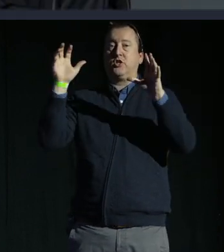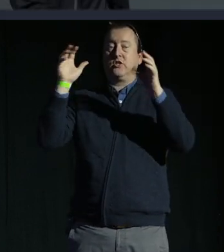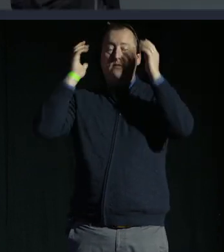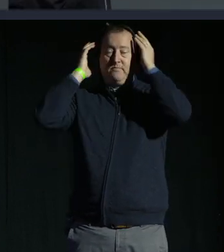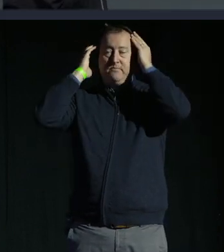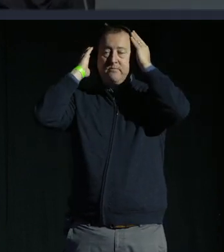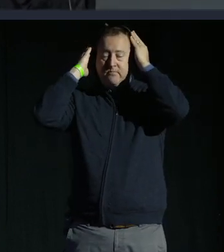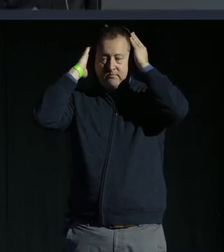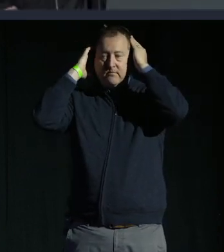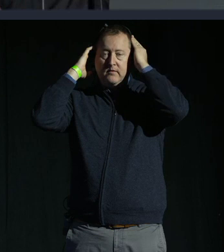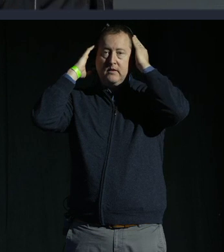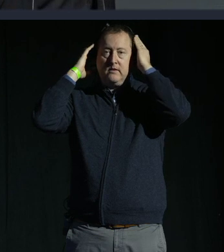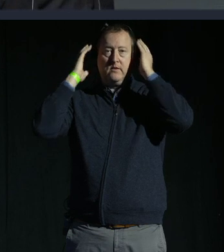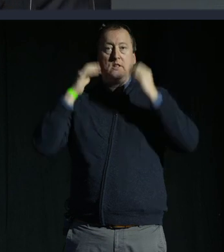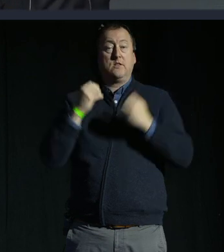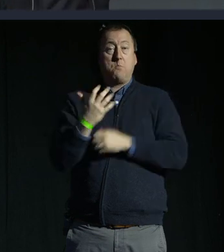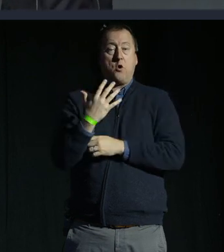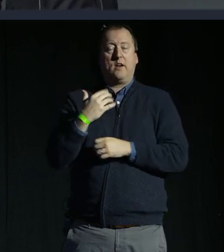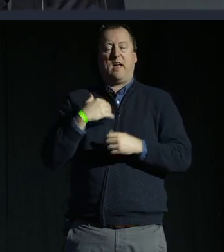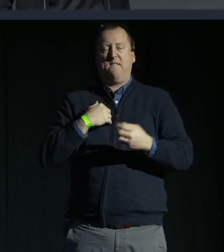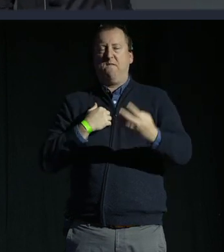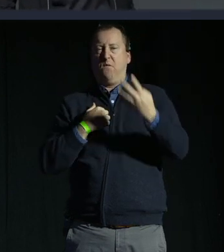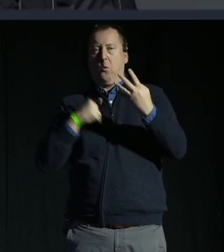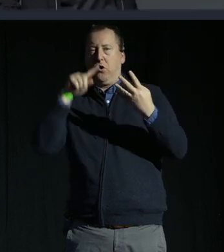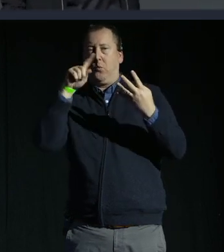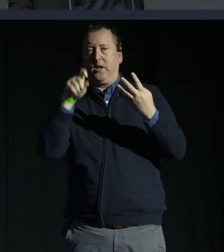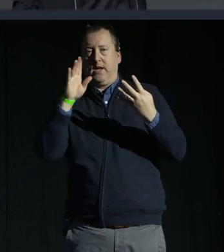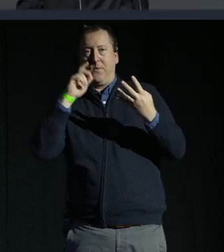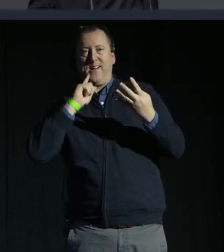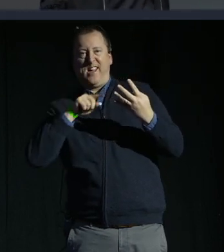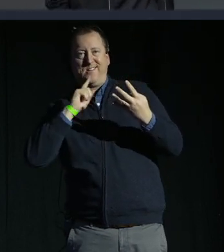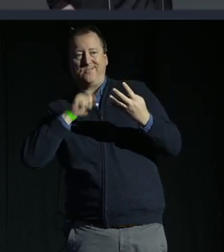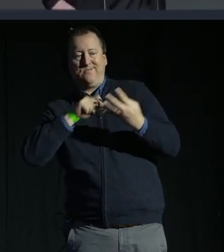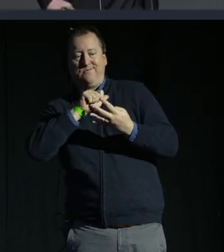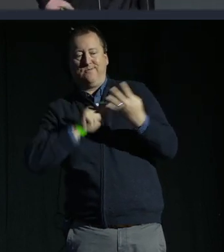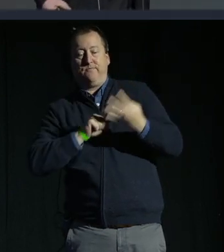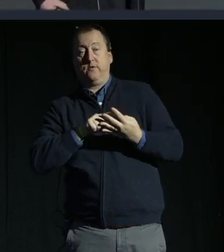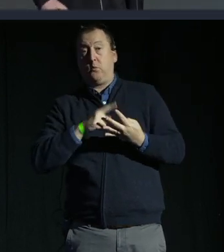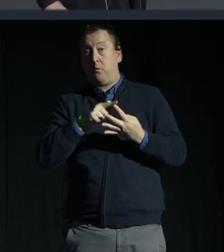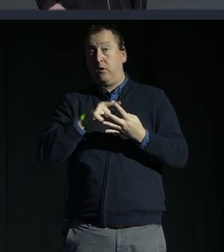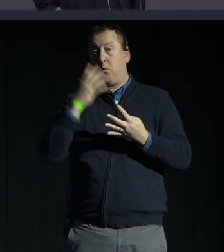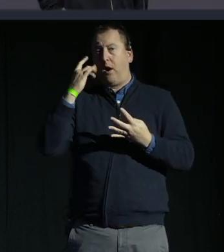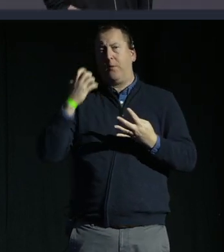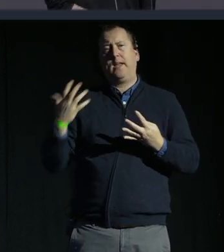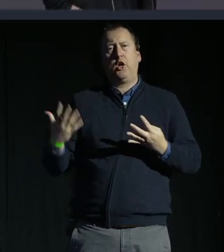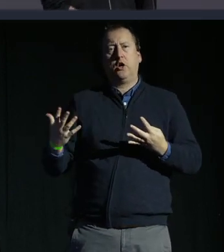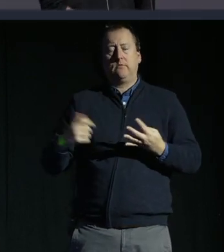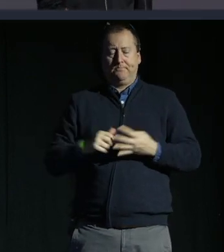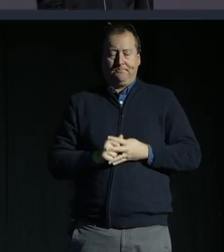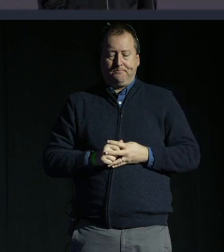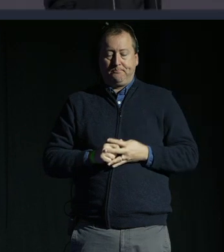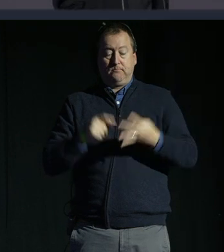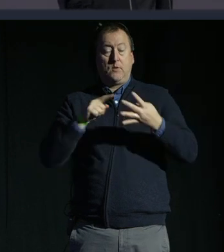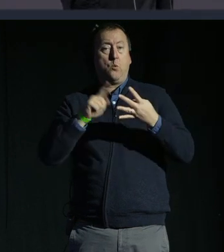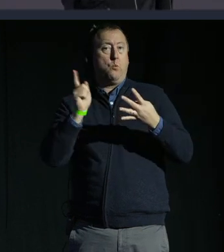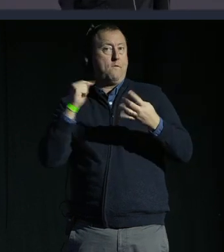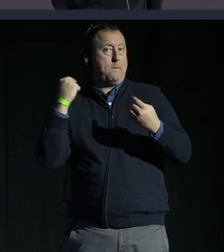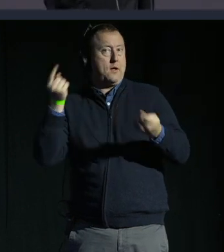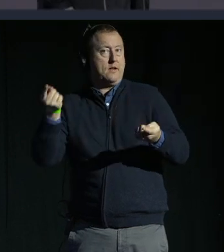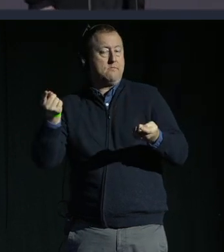This morning, I want to answer 4 questions. Why are we here? Where have we